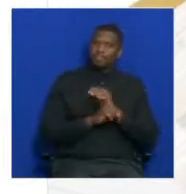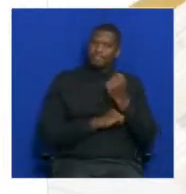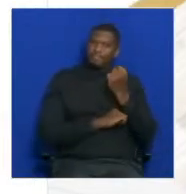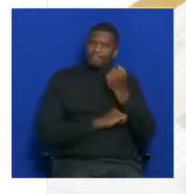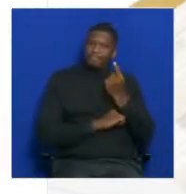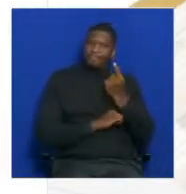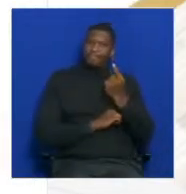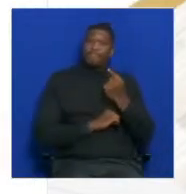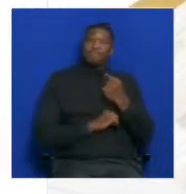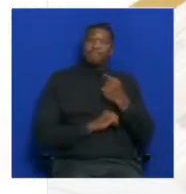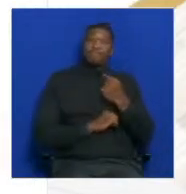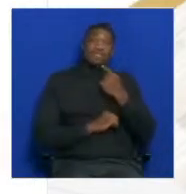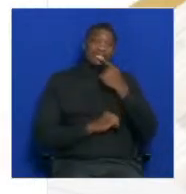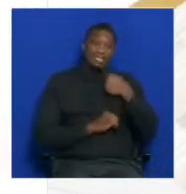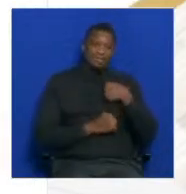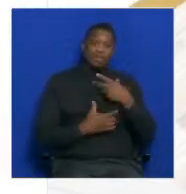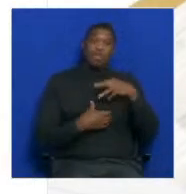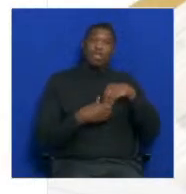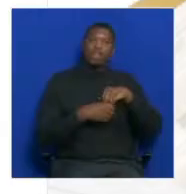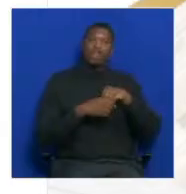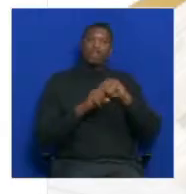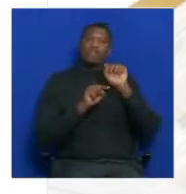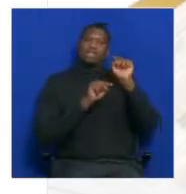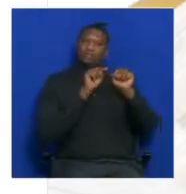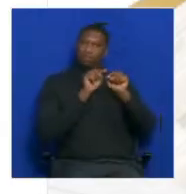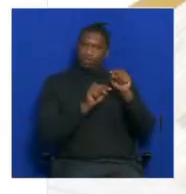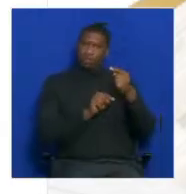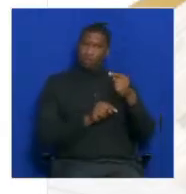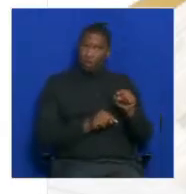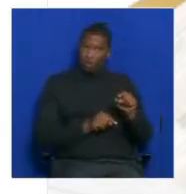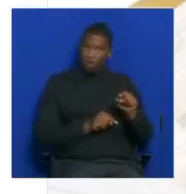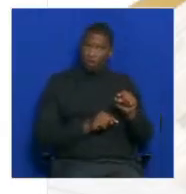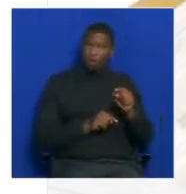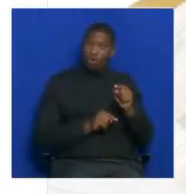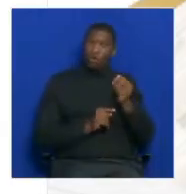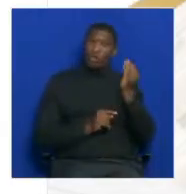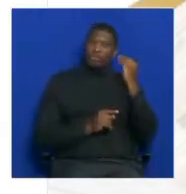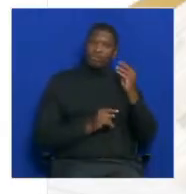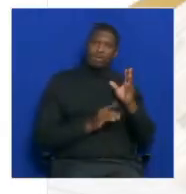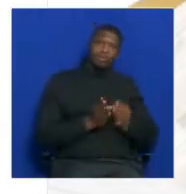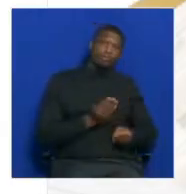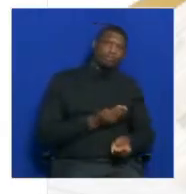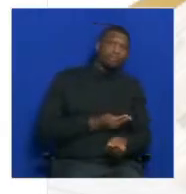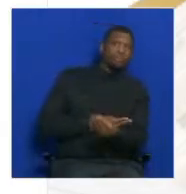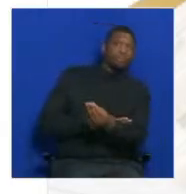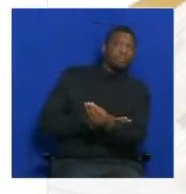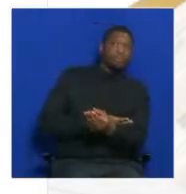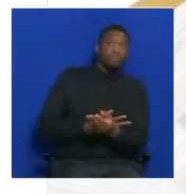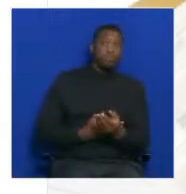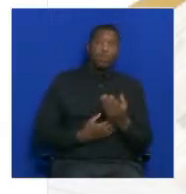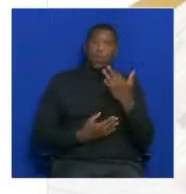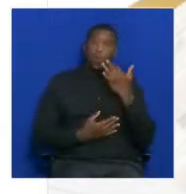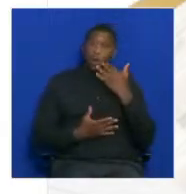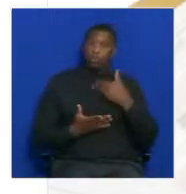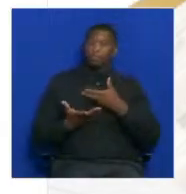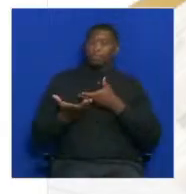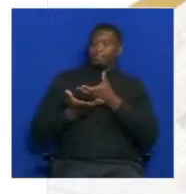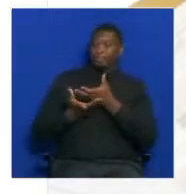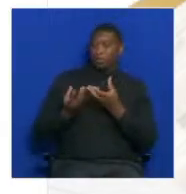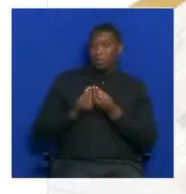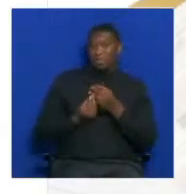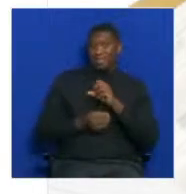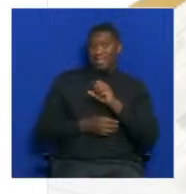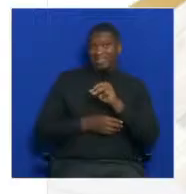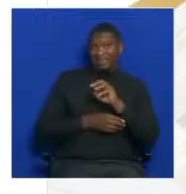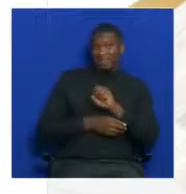also a suspect for leaking the information. So when communicating with SMS, I advised them that I was